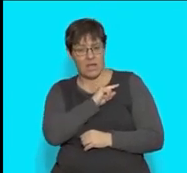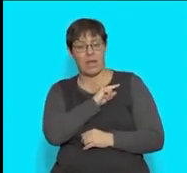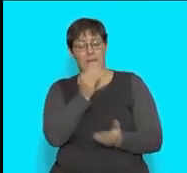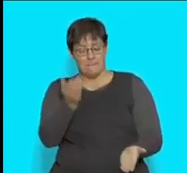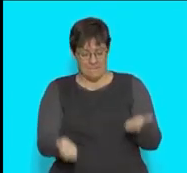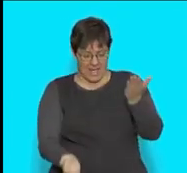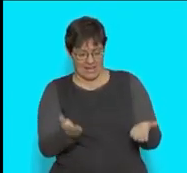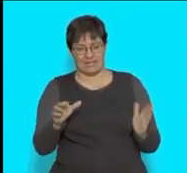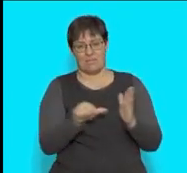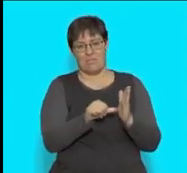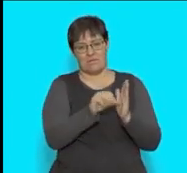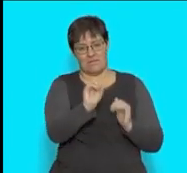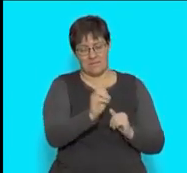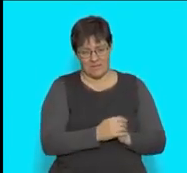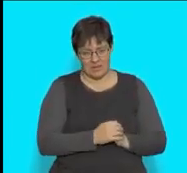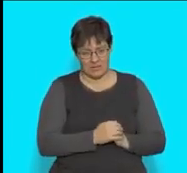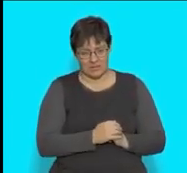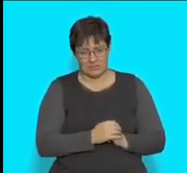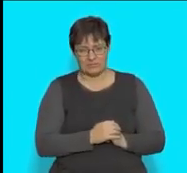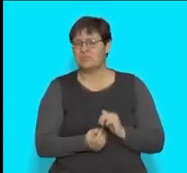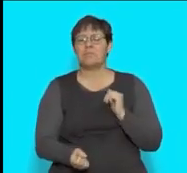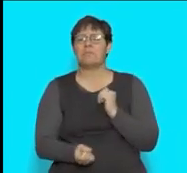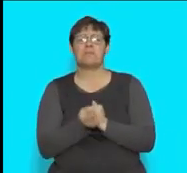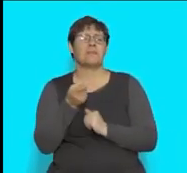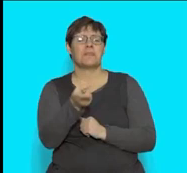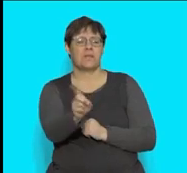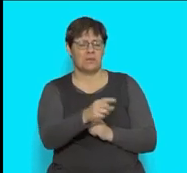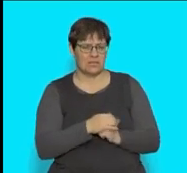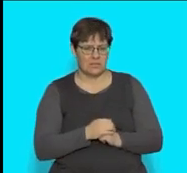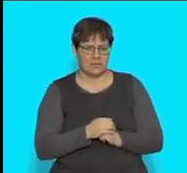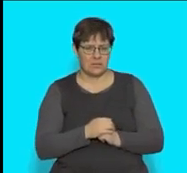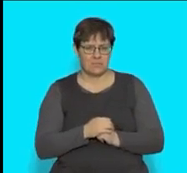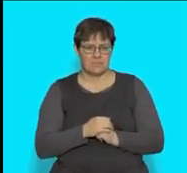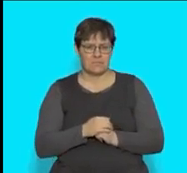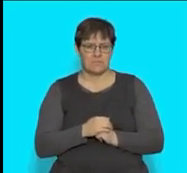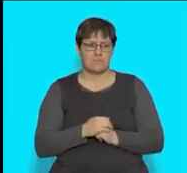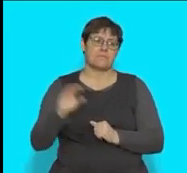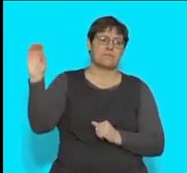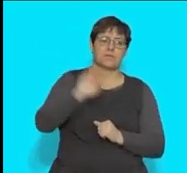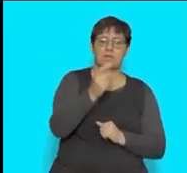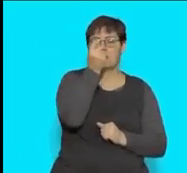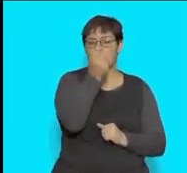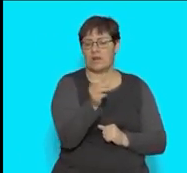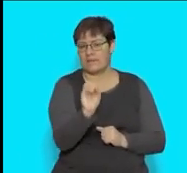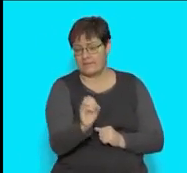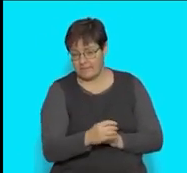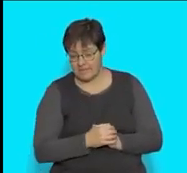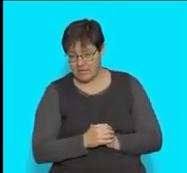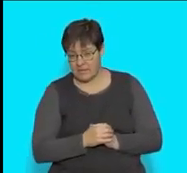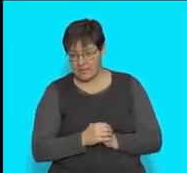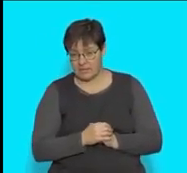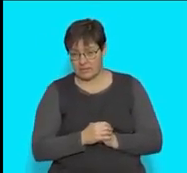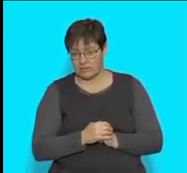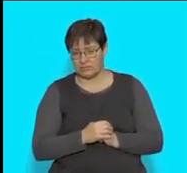that I have this balance, right? So what will happen here? If I have too little salt, all